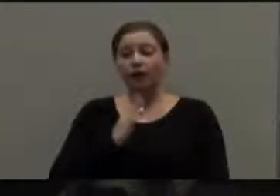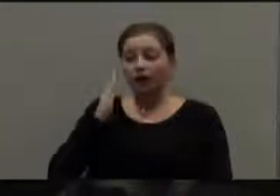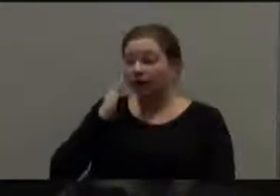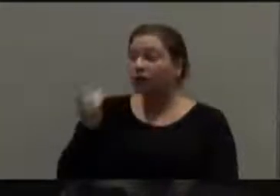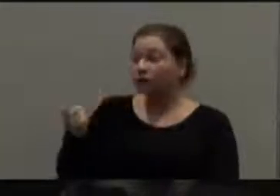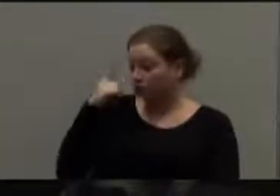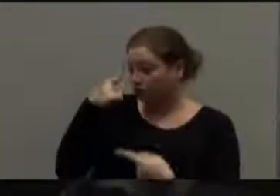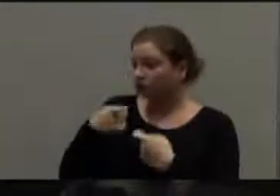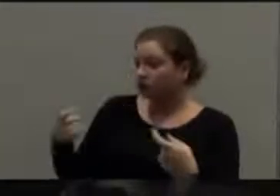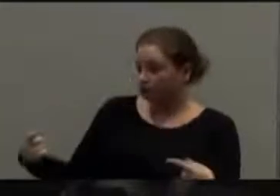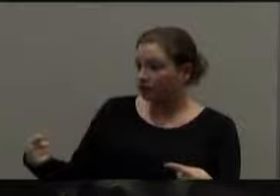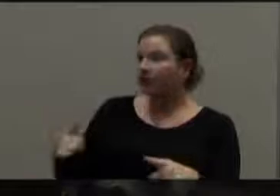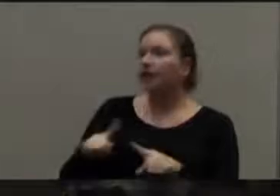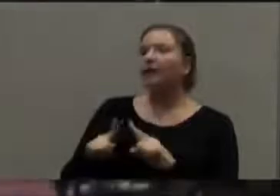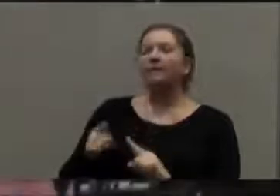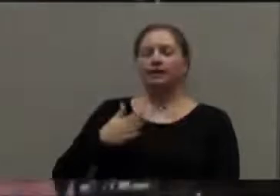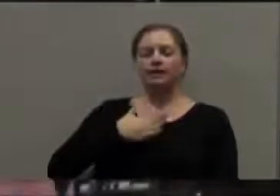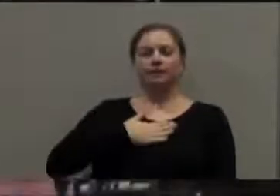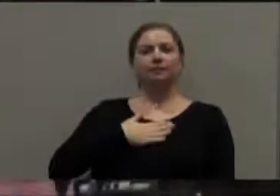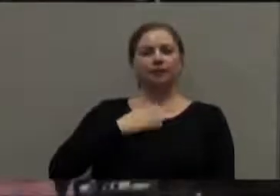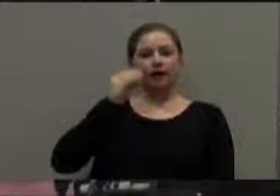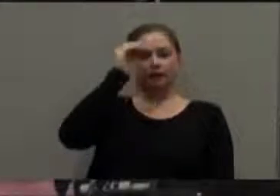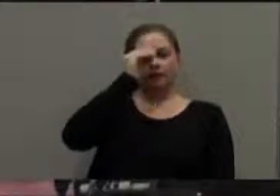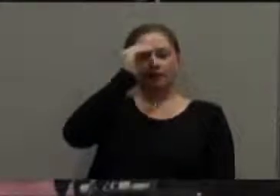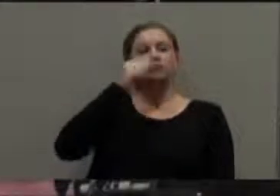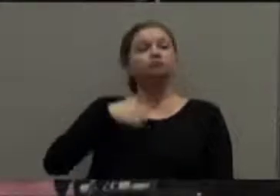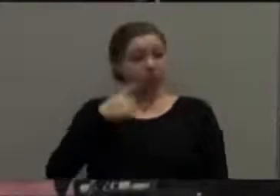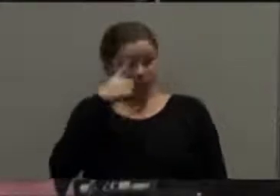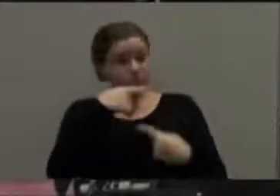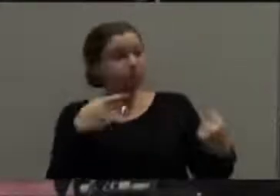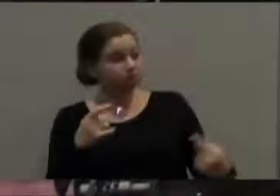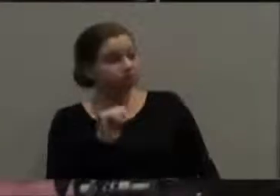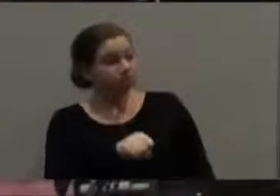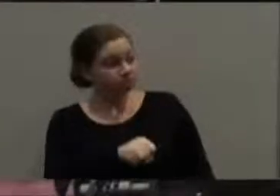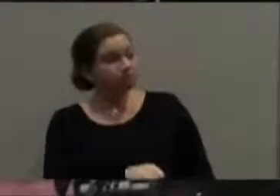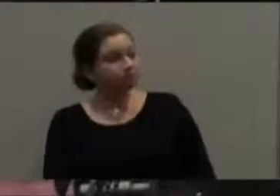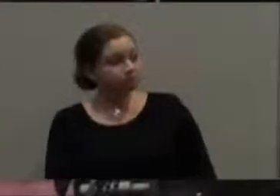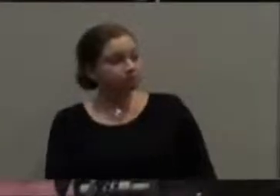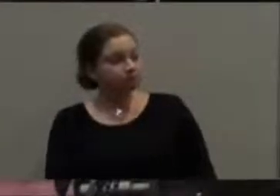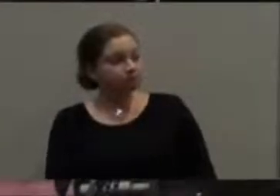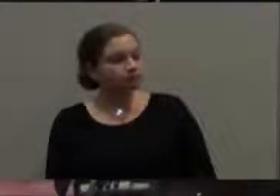that, but that's the way I see it. I disagree with you, and